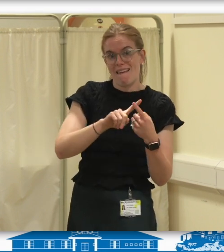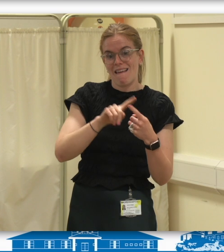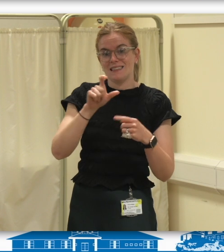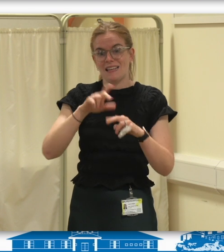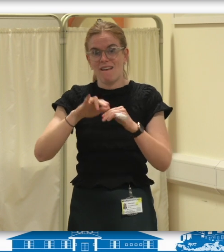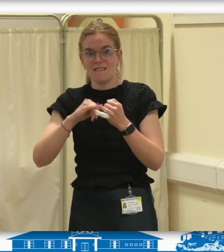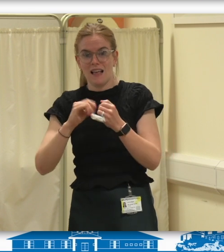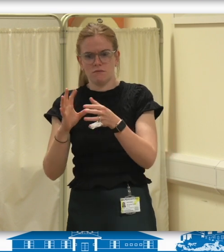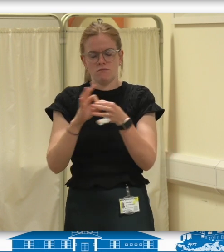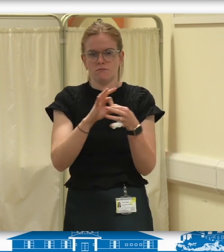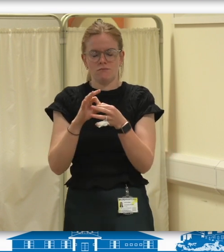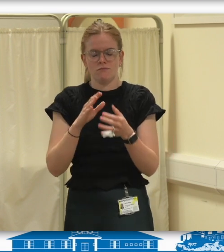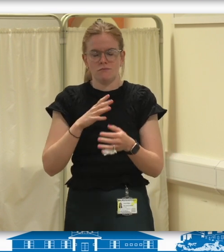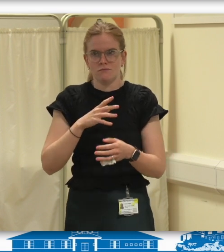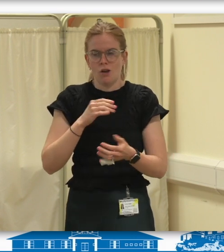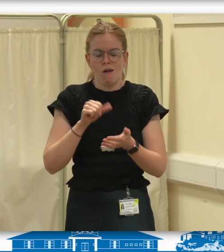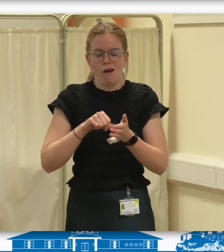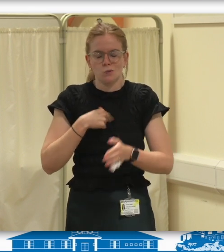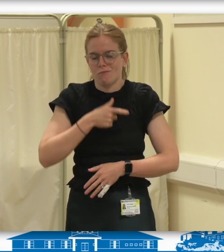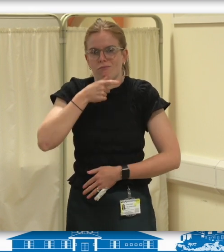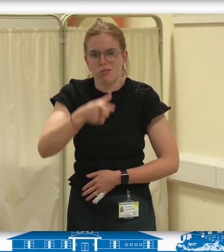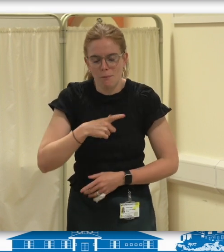encephalomyelitis is quite a mouthful to say.